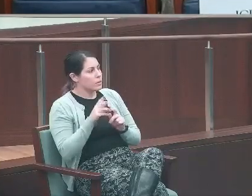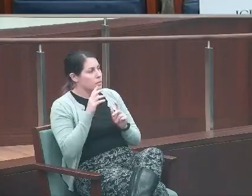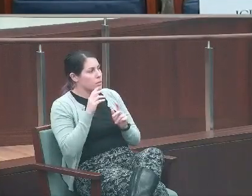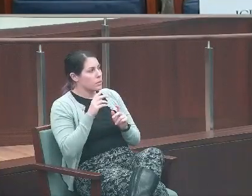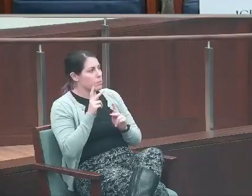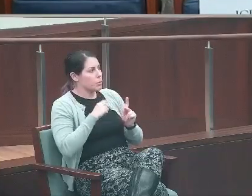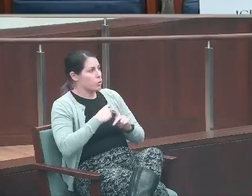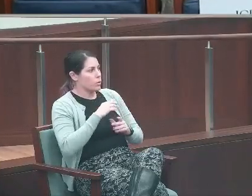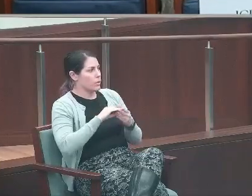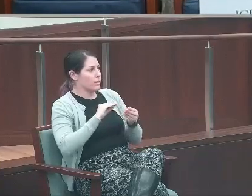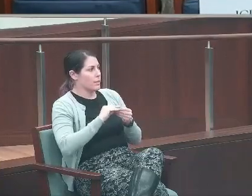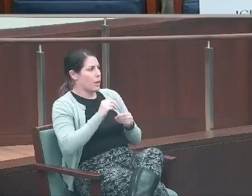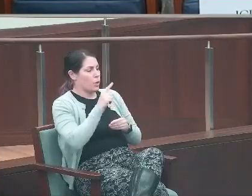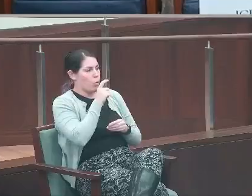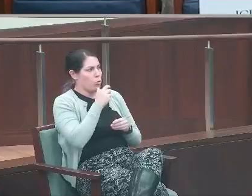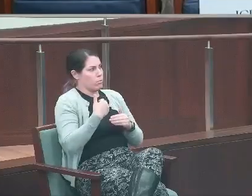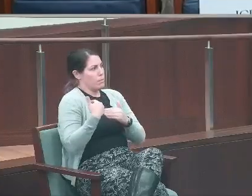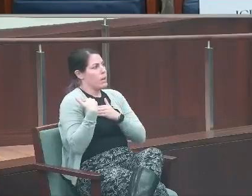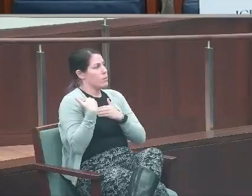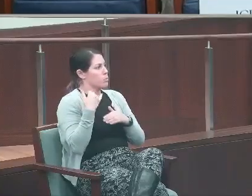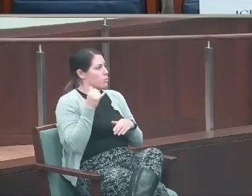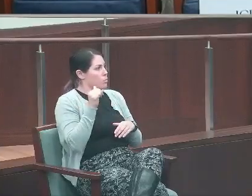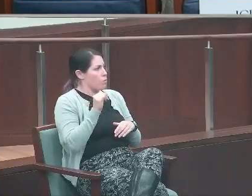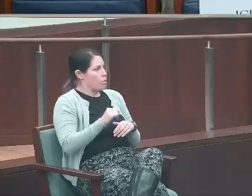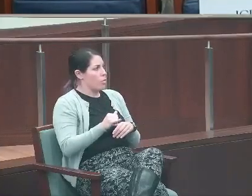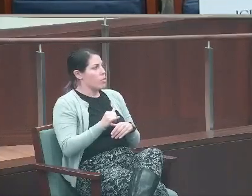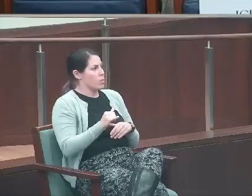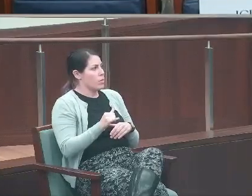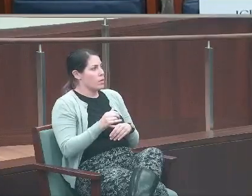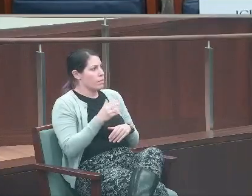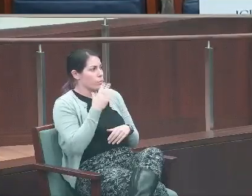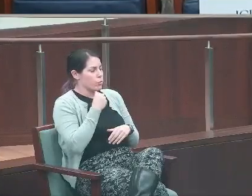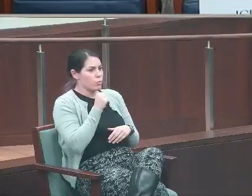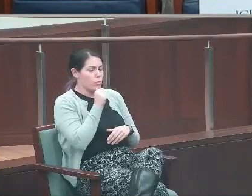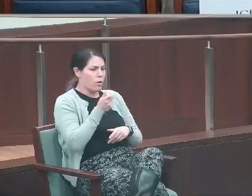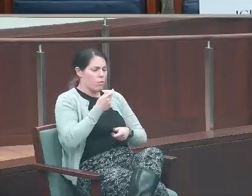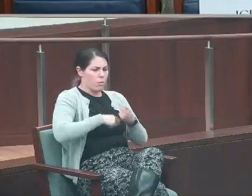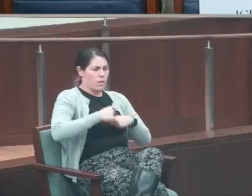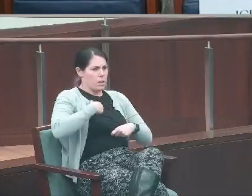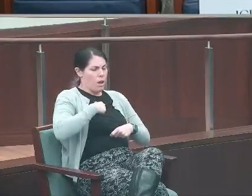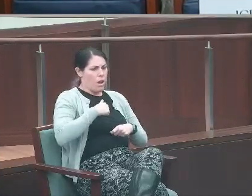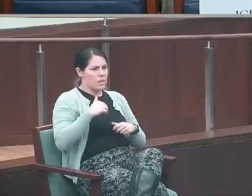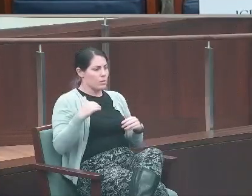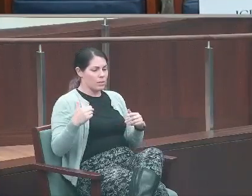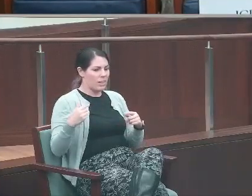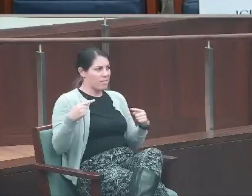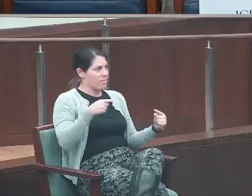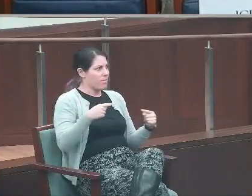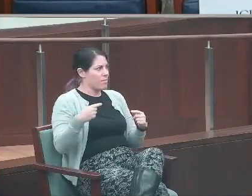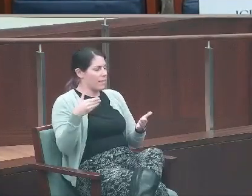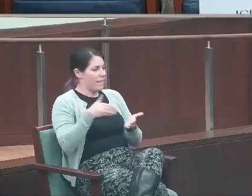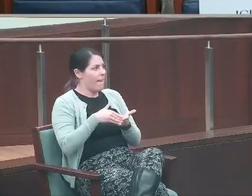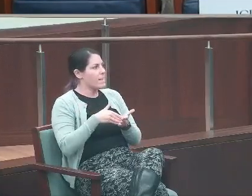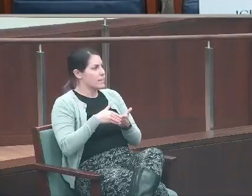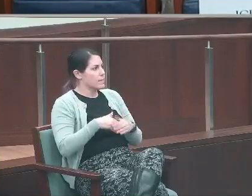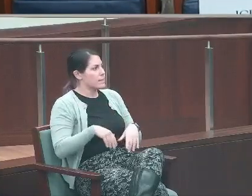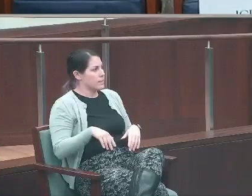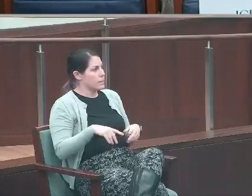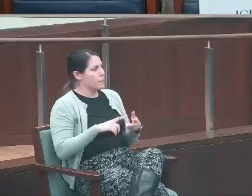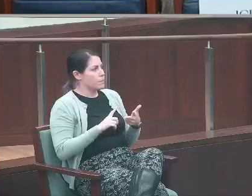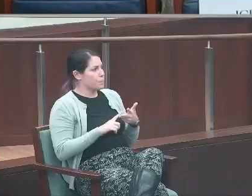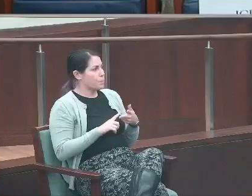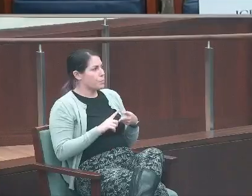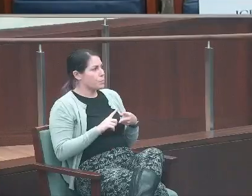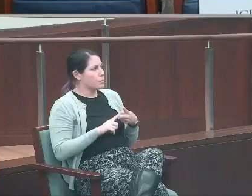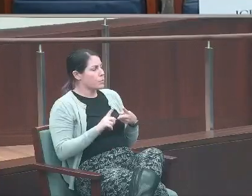not replace us. Conspiracy theory that has also fueled a cycle of broader anti-Semitic, racist, and xenophobic attacks, including the deadliest